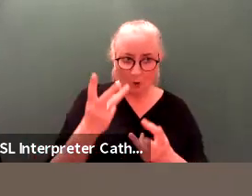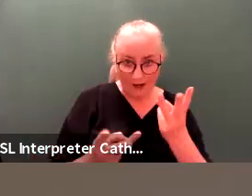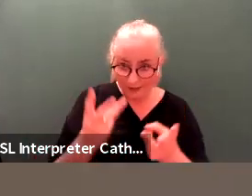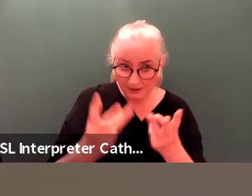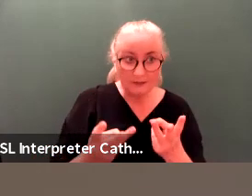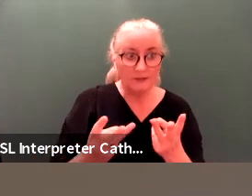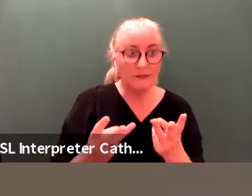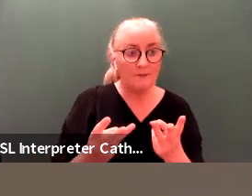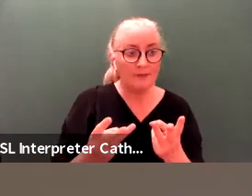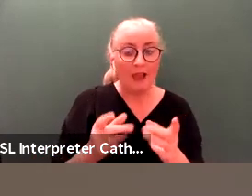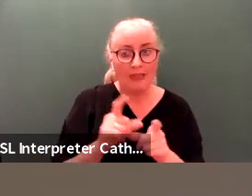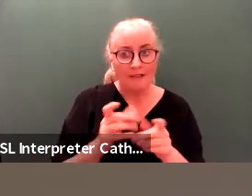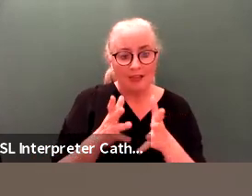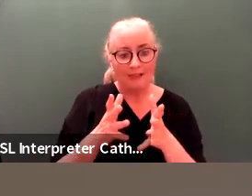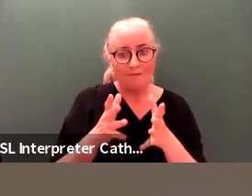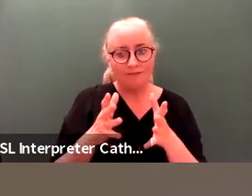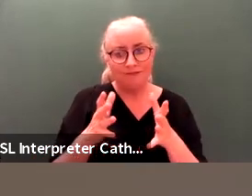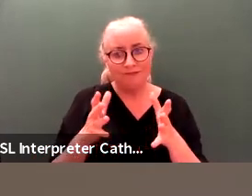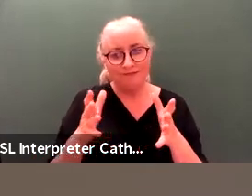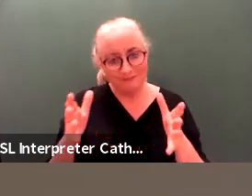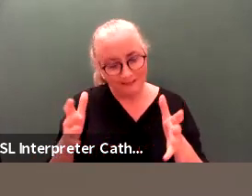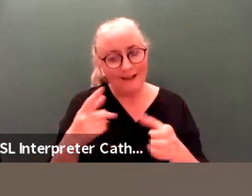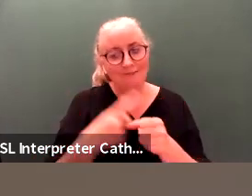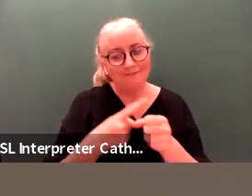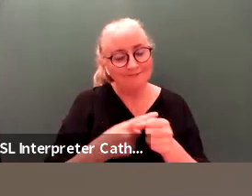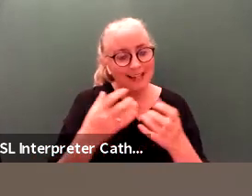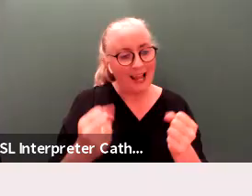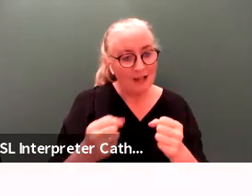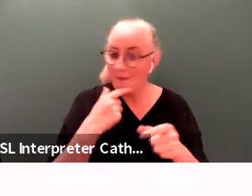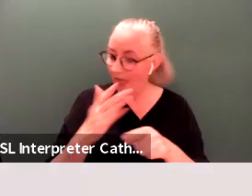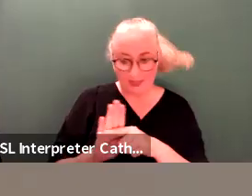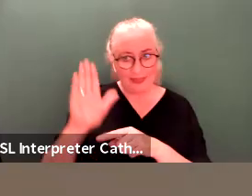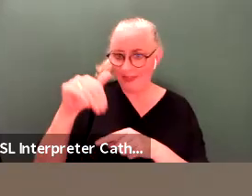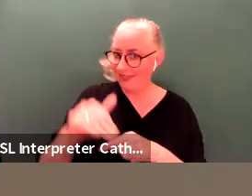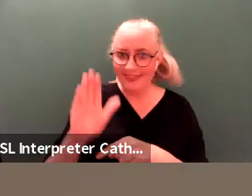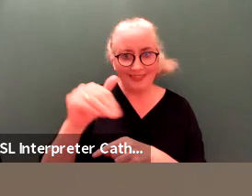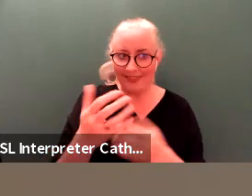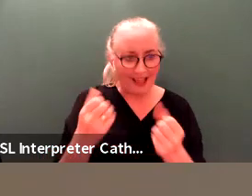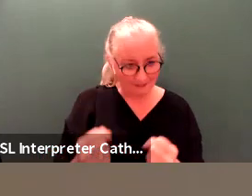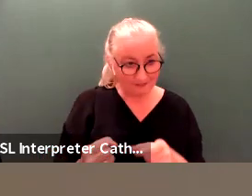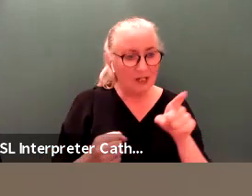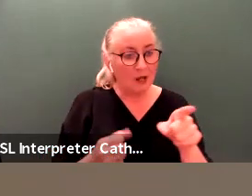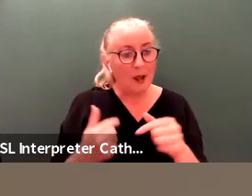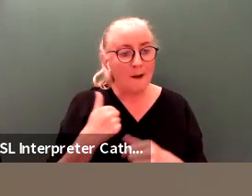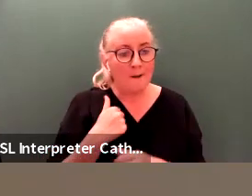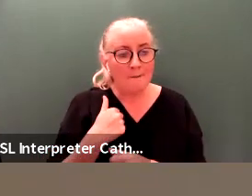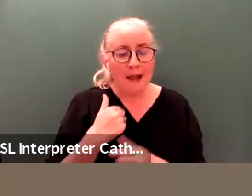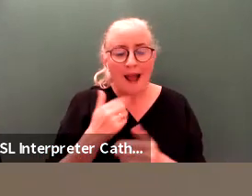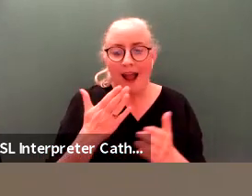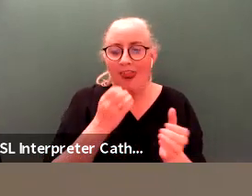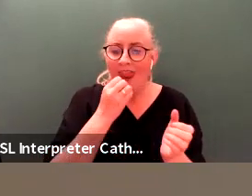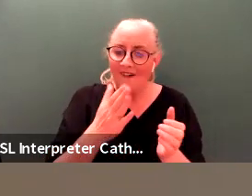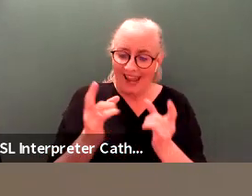which creeps up as well, which is another part of it. You know, your metabolism changes too. My lovely health